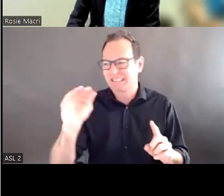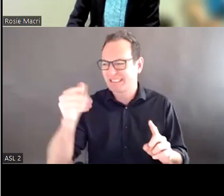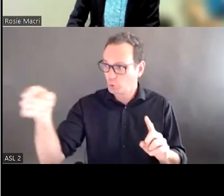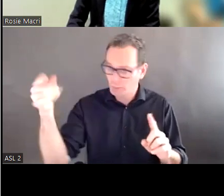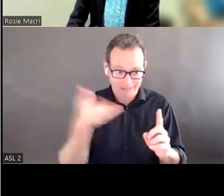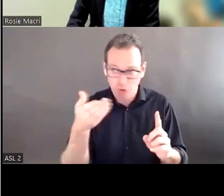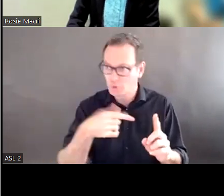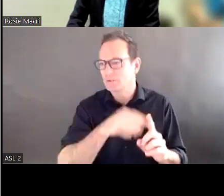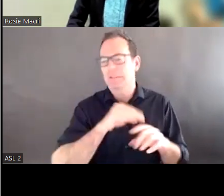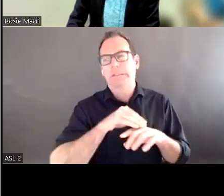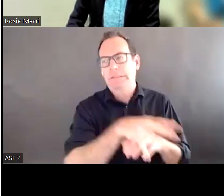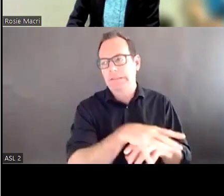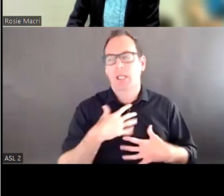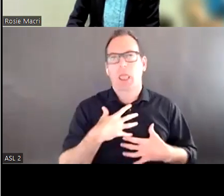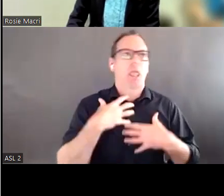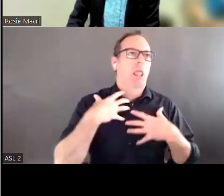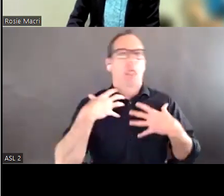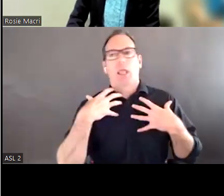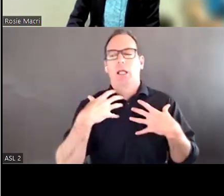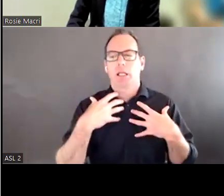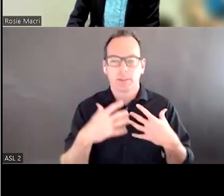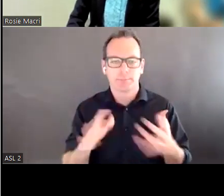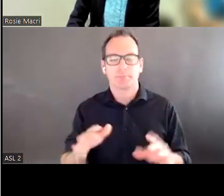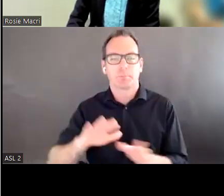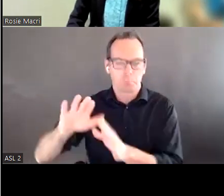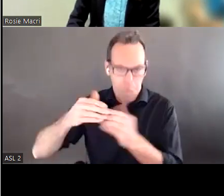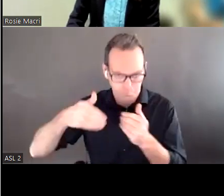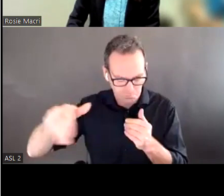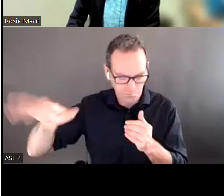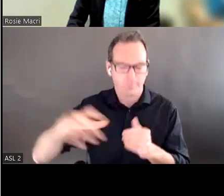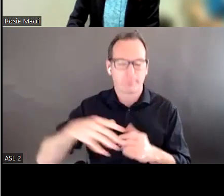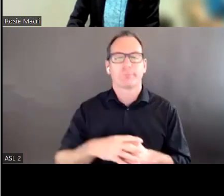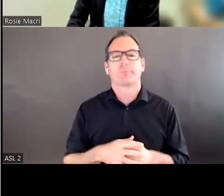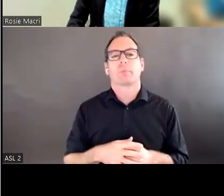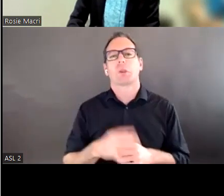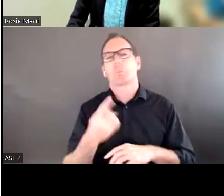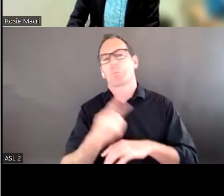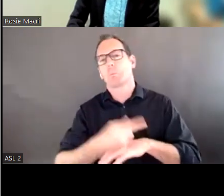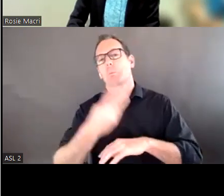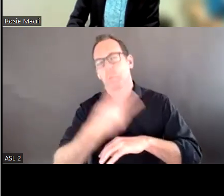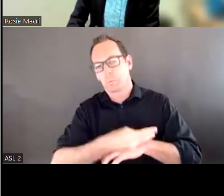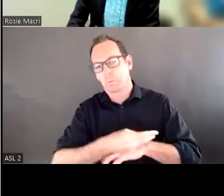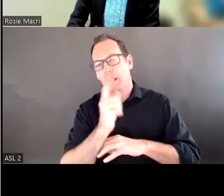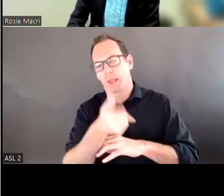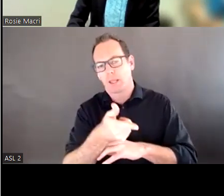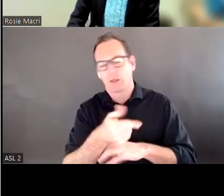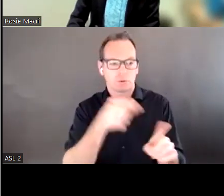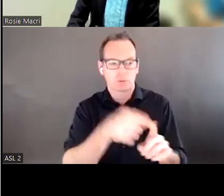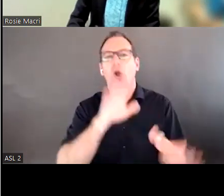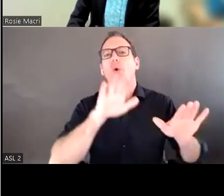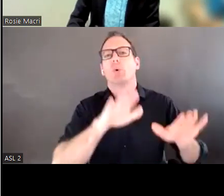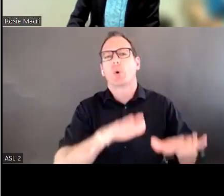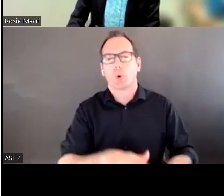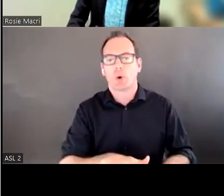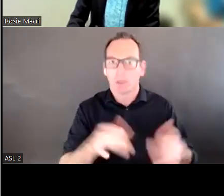days later, Anne is more settled, but she's still expressing concerns of financial abuse. The team thinks